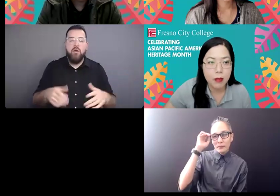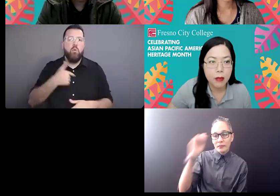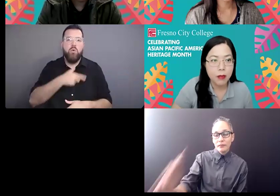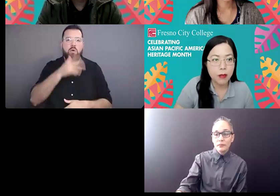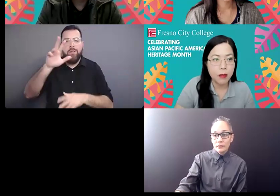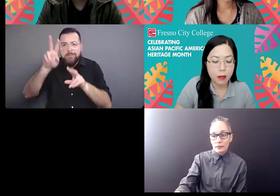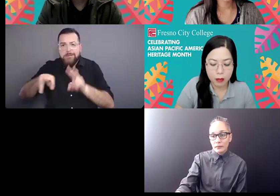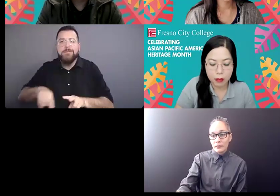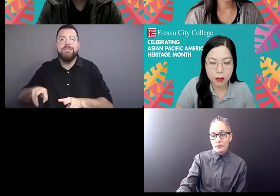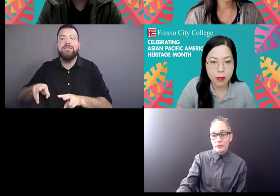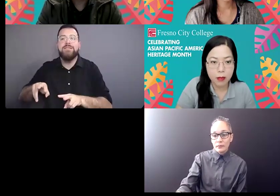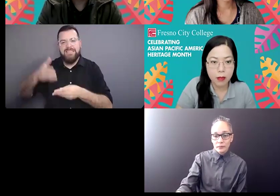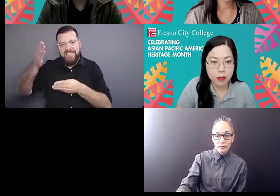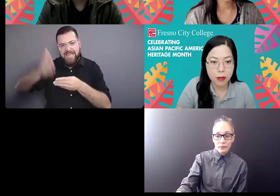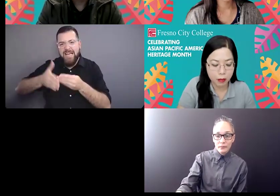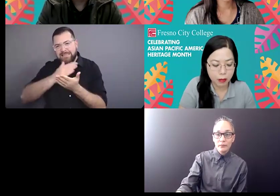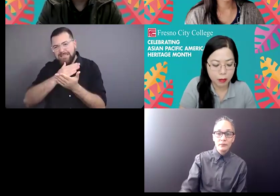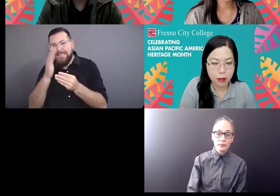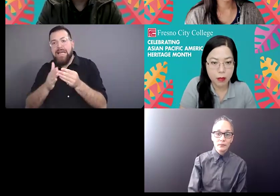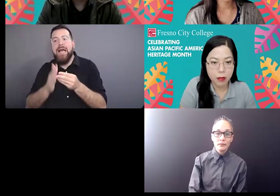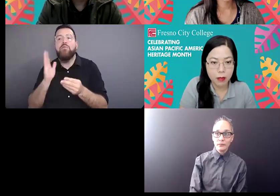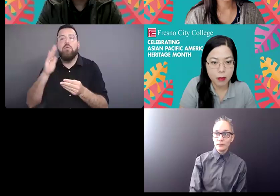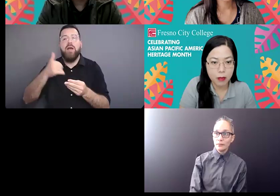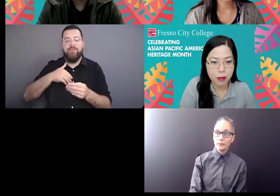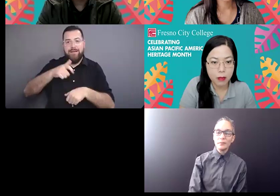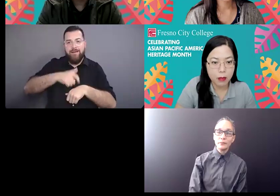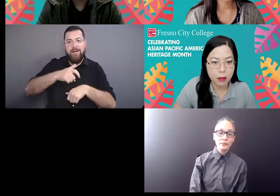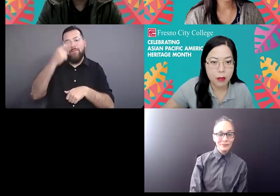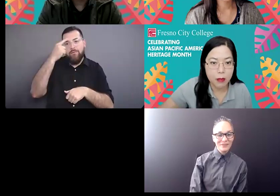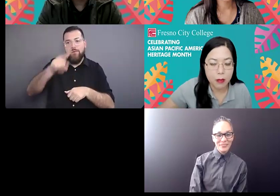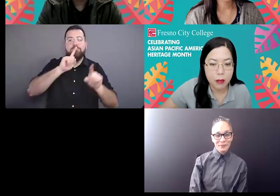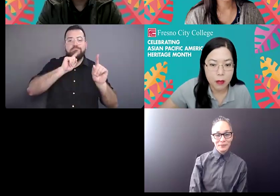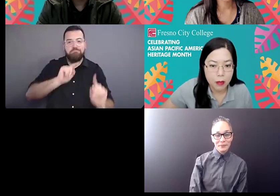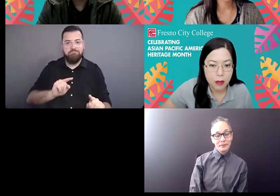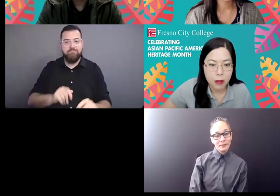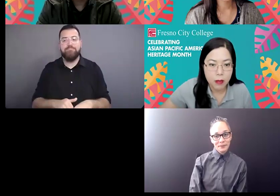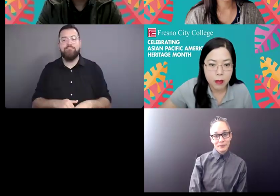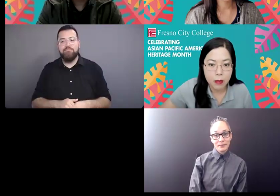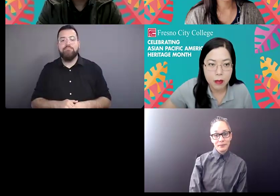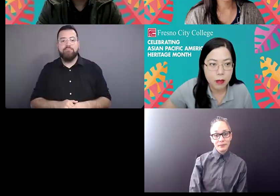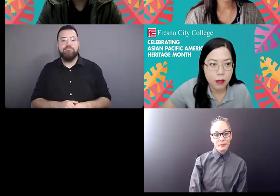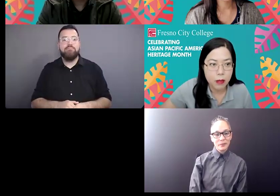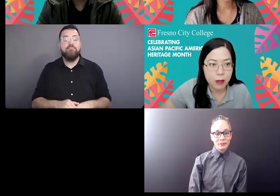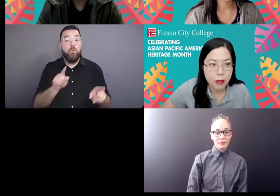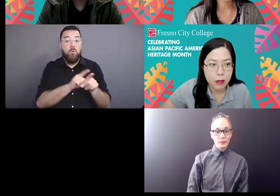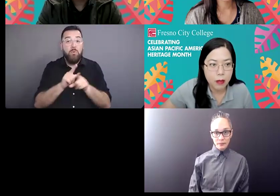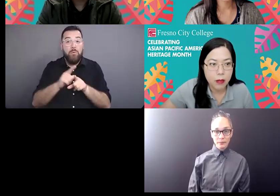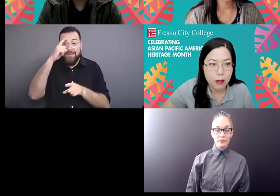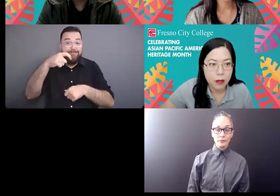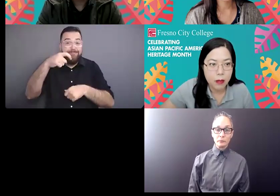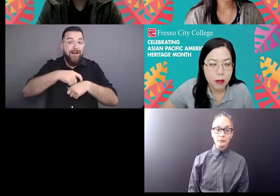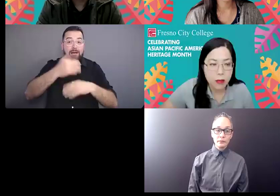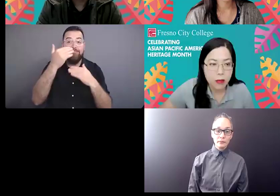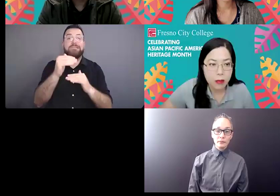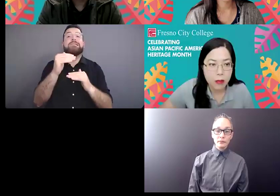when we will have a question and answer session. And also, due to time constraints, we may